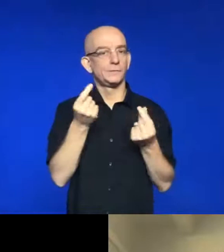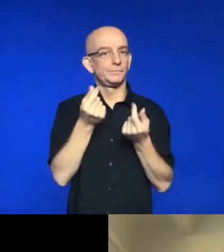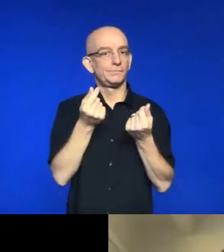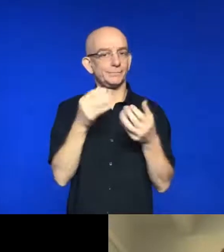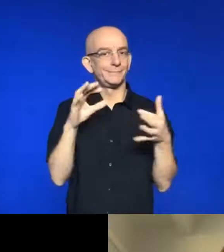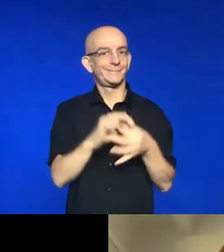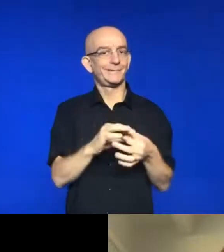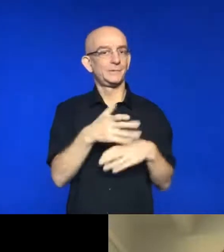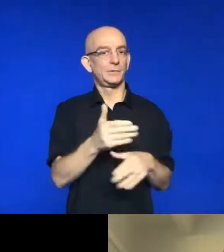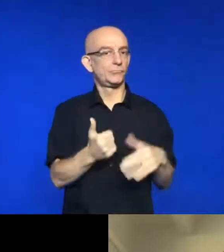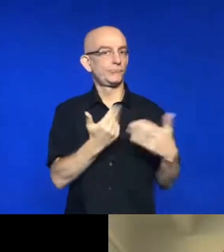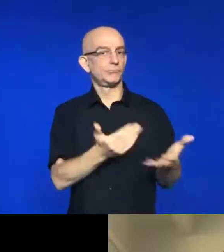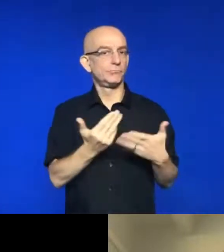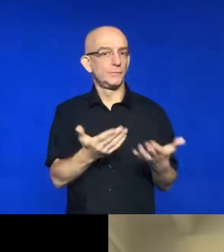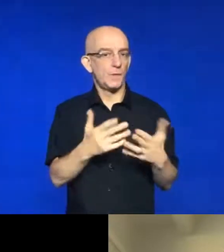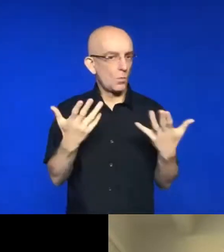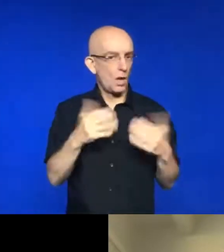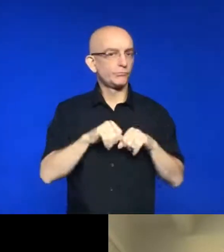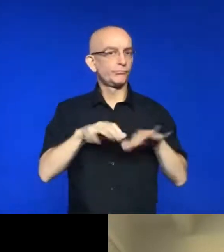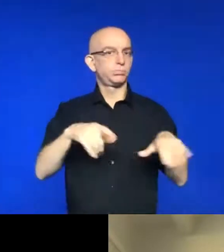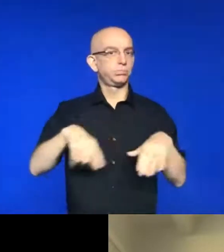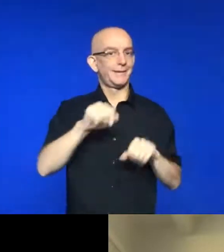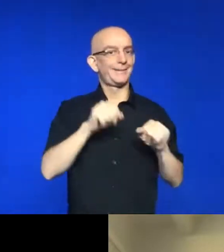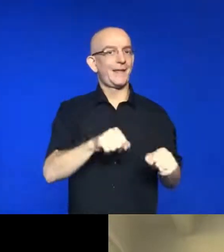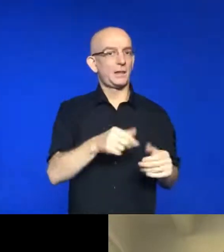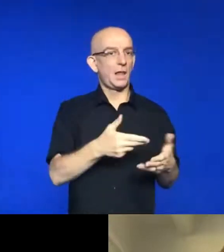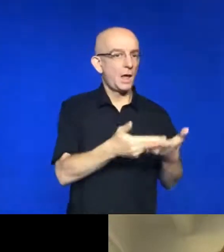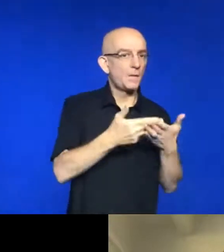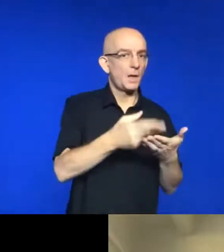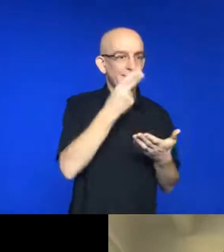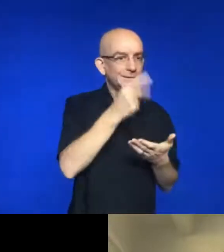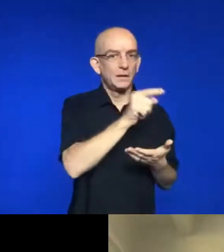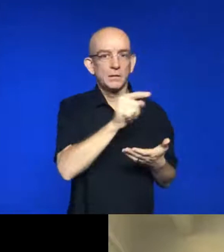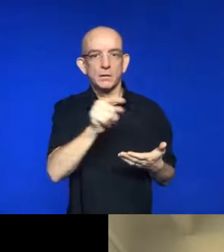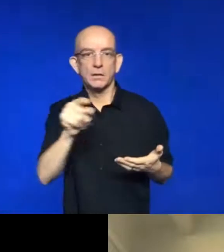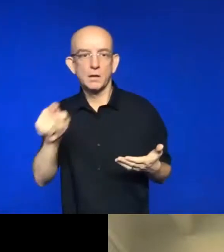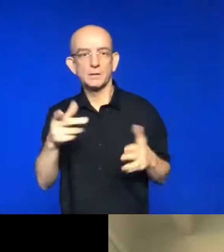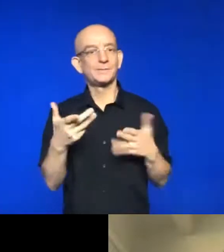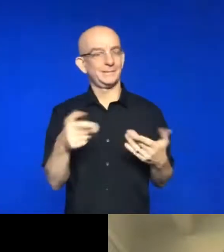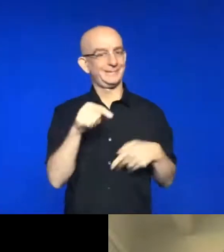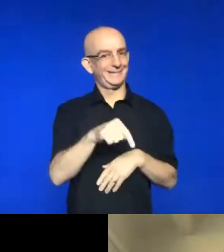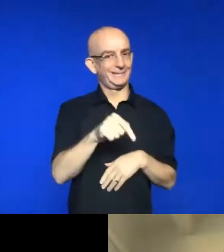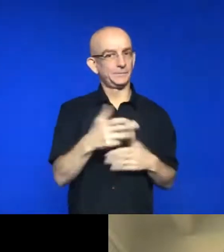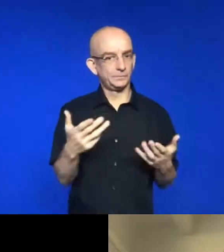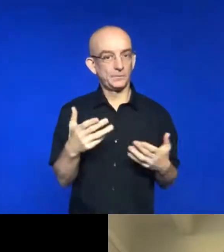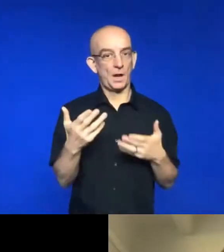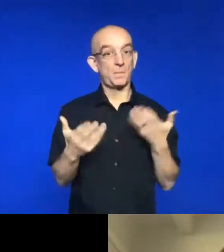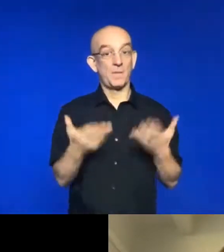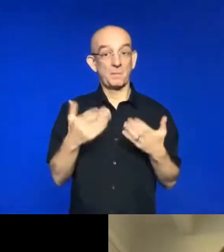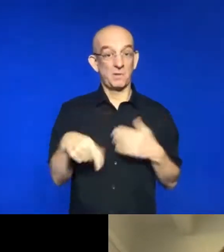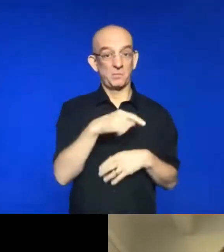words. Maybe we don't want disability card. Maybe we want equal opportunity card like in Senegal, or inclusion